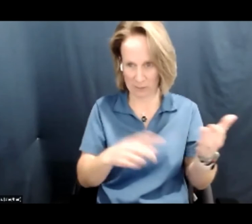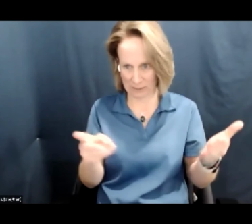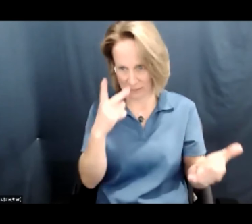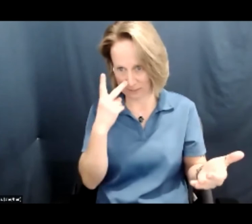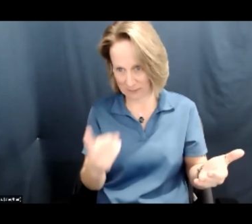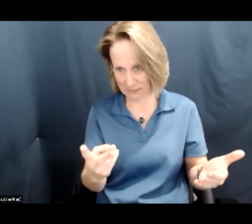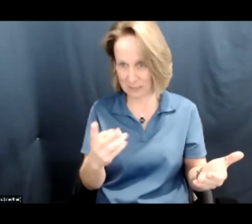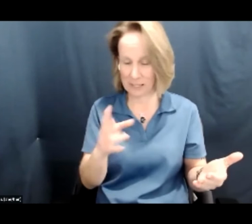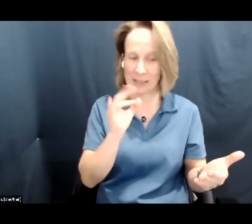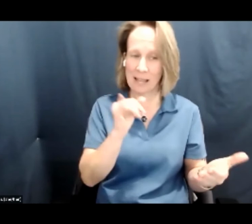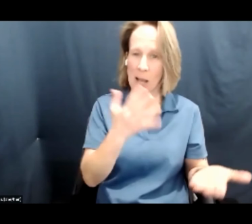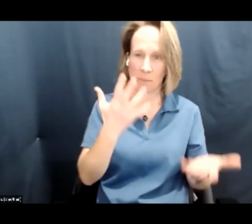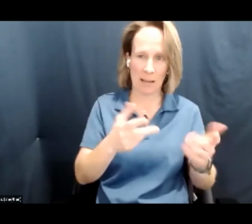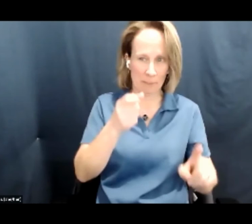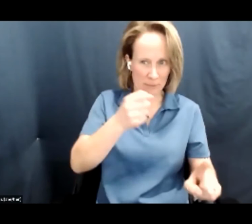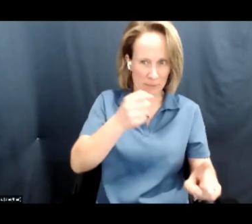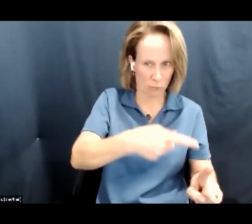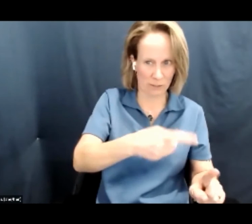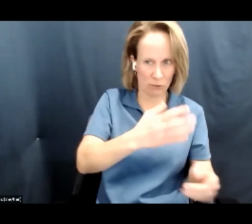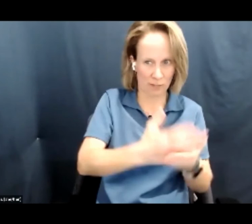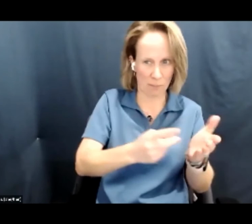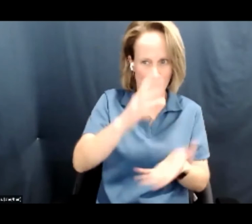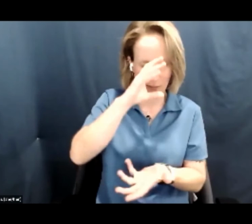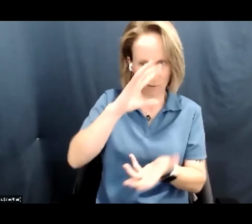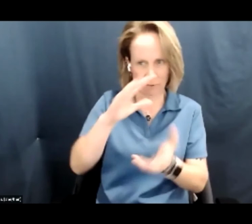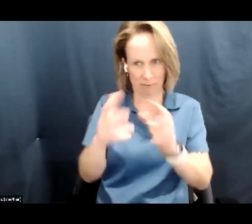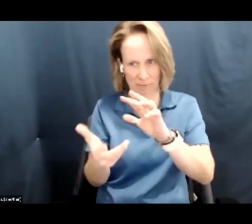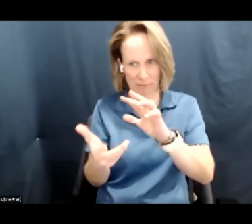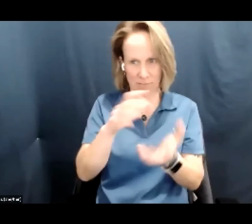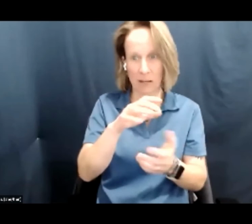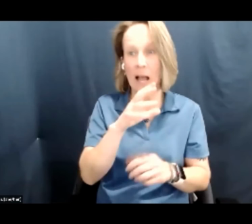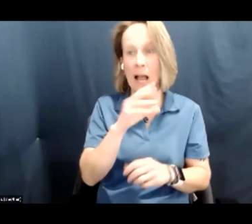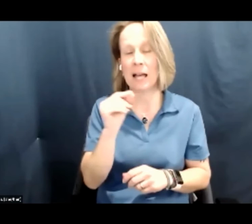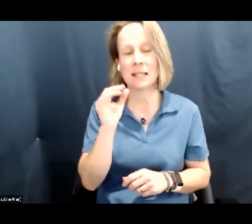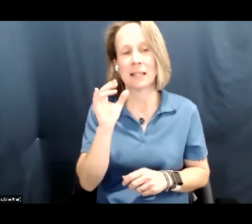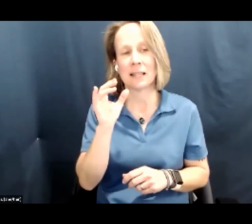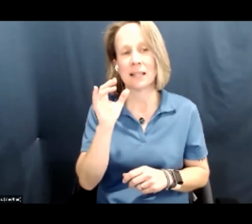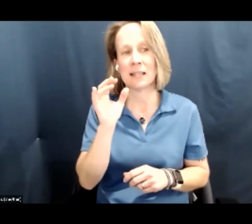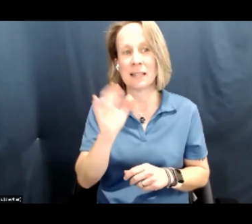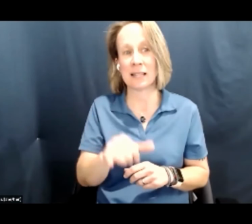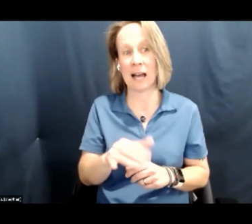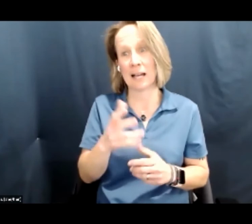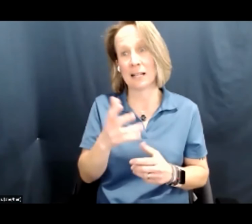There may be issues with dysphoria because of who assaulted them, absolutely.